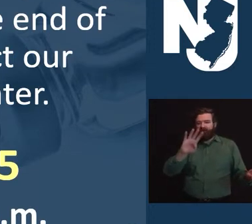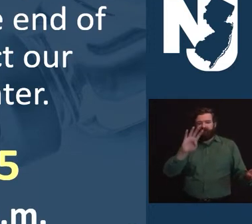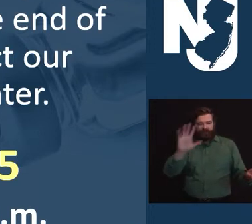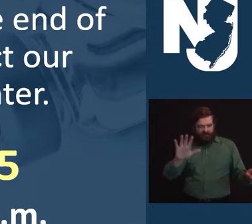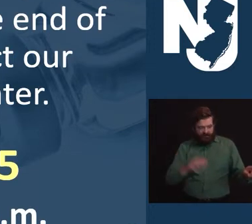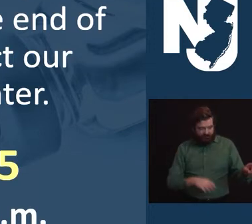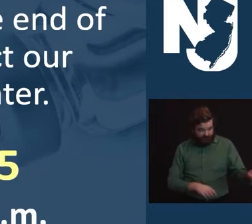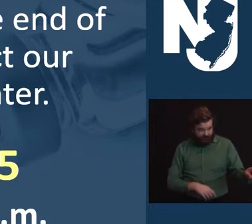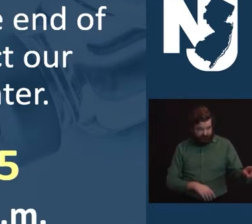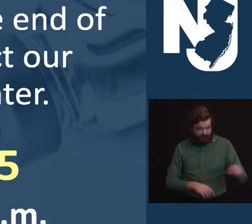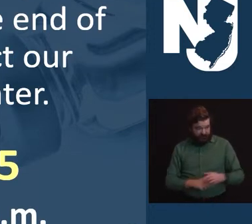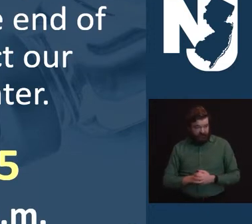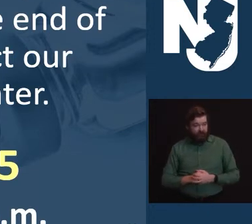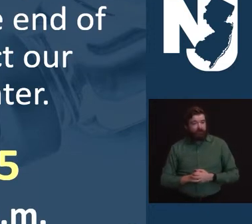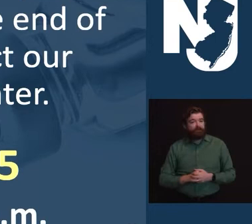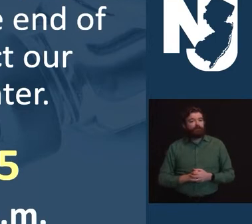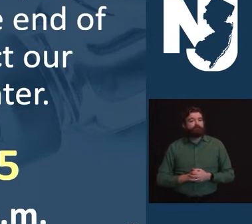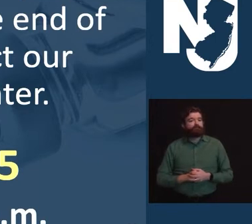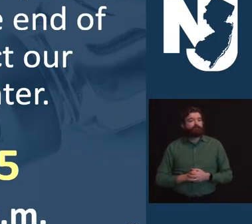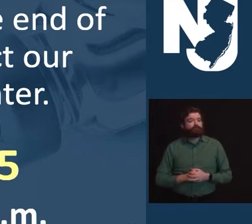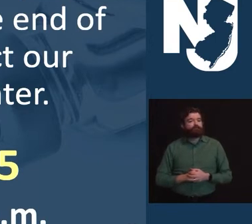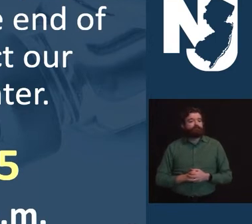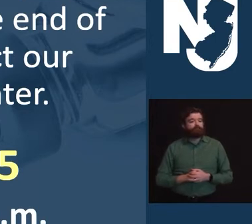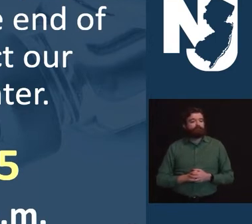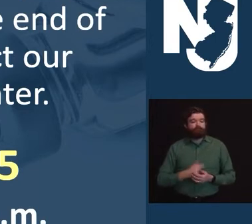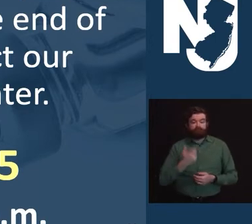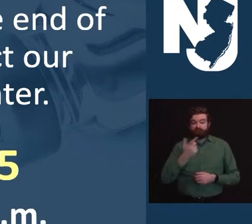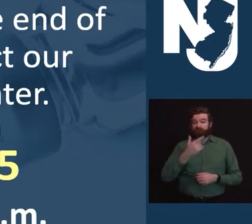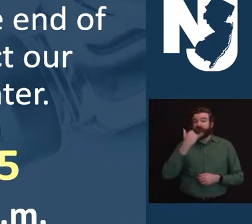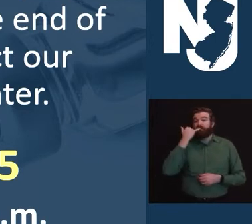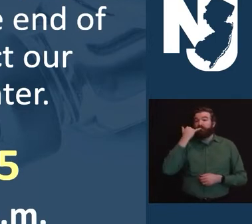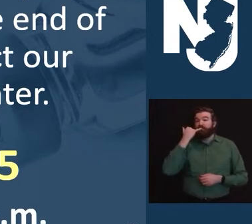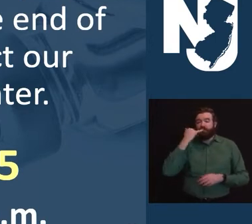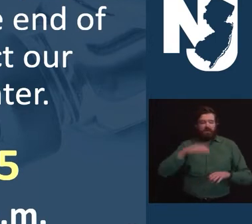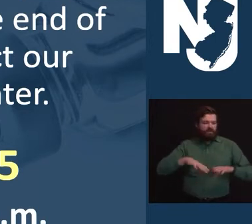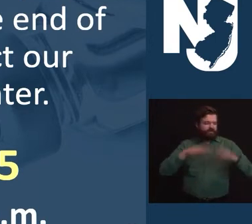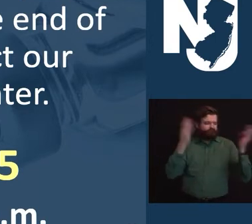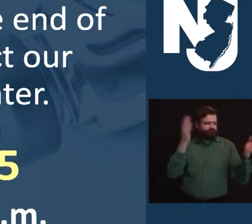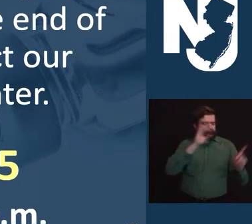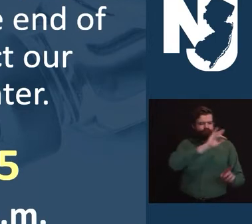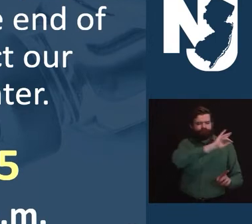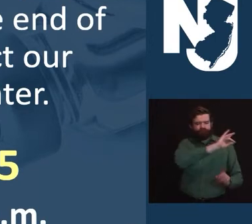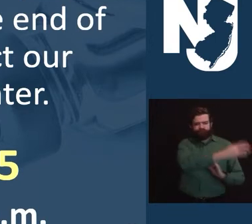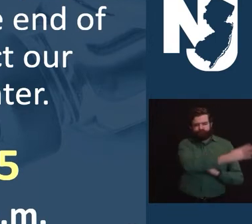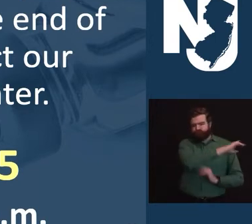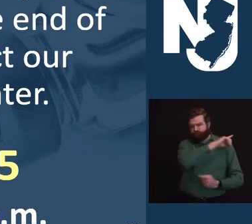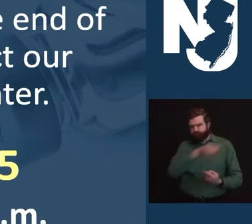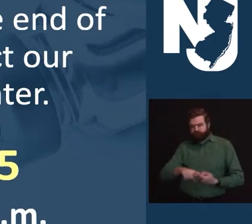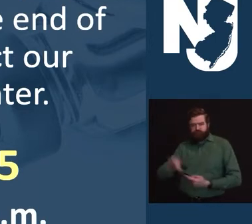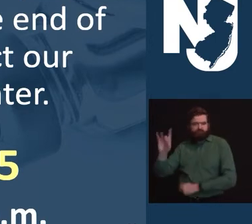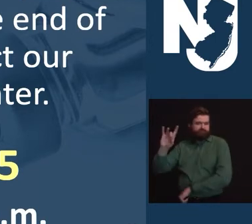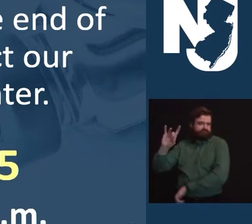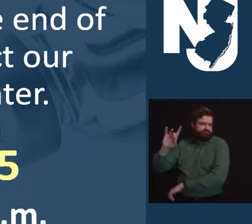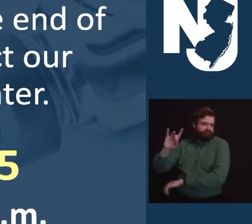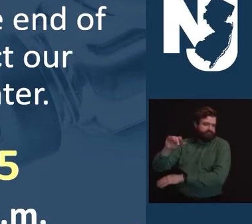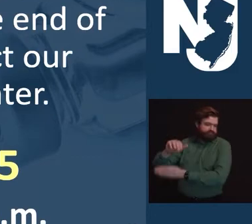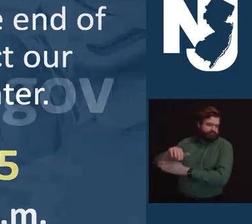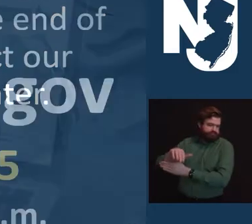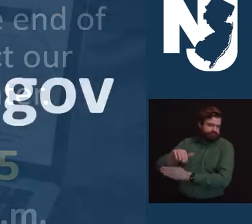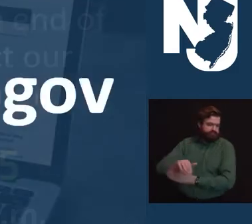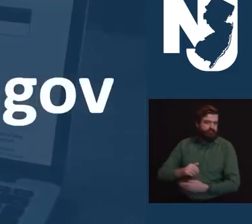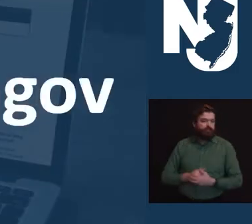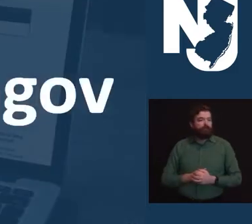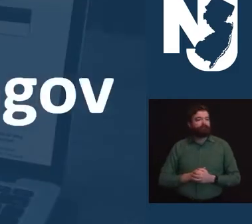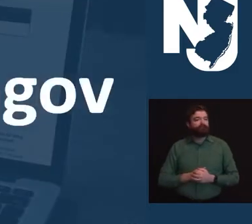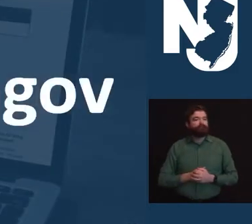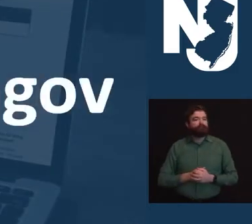855-568-0545, and that's 8 a.m. to 8 p.m., I believe 7 days a week, Mahan, unless you tell me otherwise, 7 days a week. With that, it's my pleasure to turn